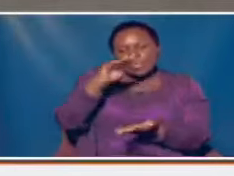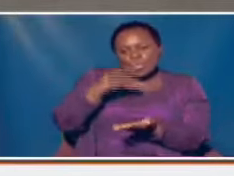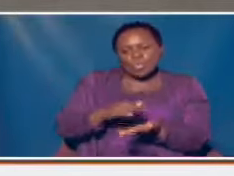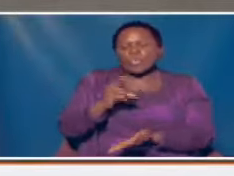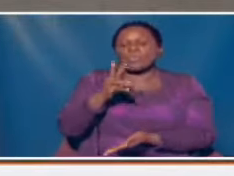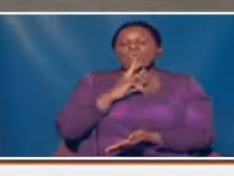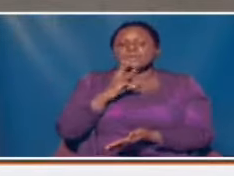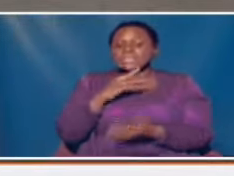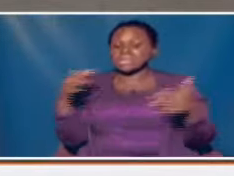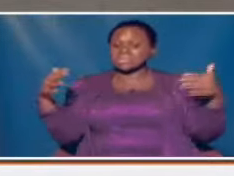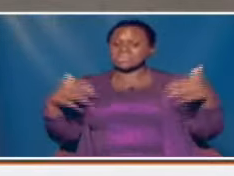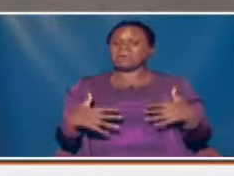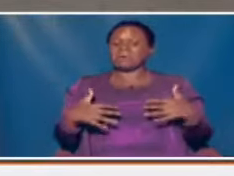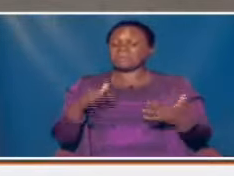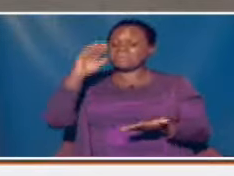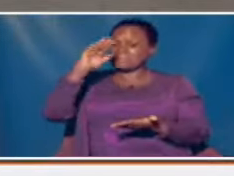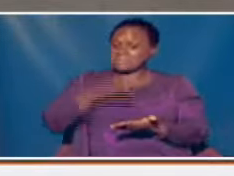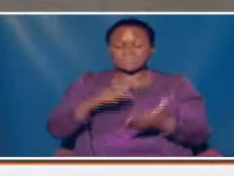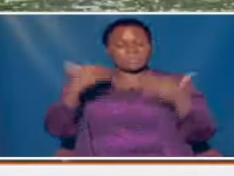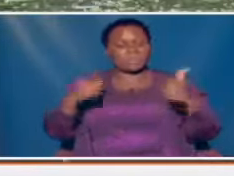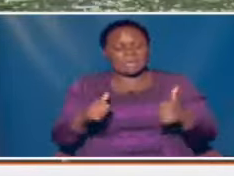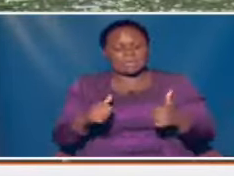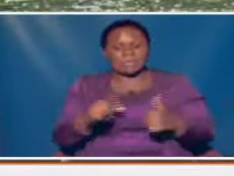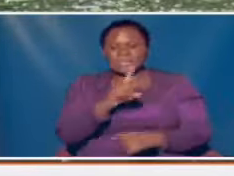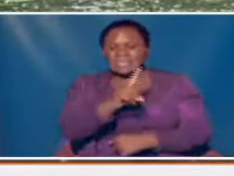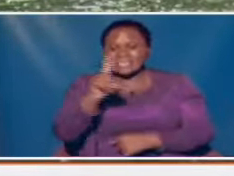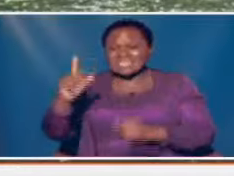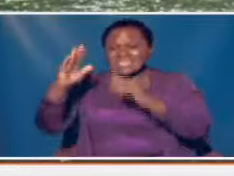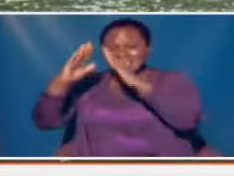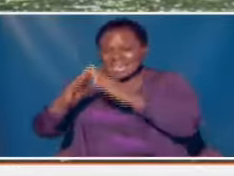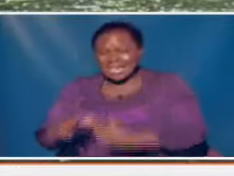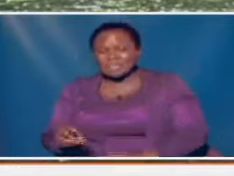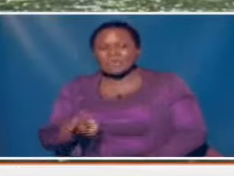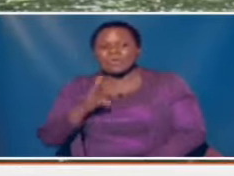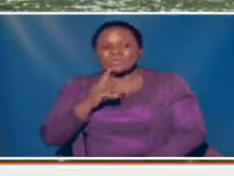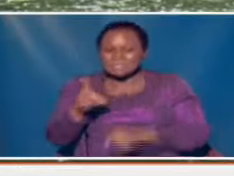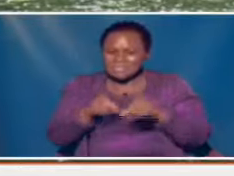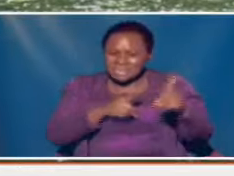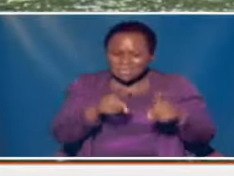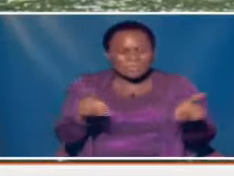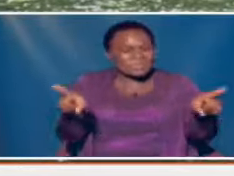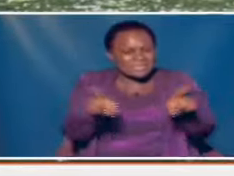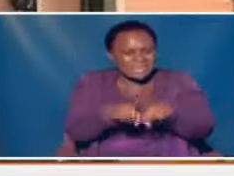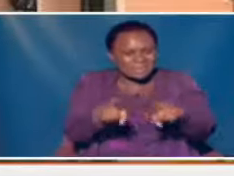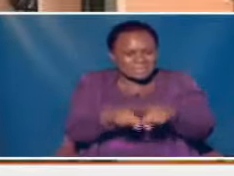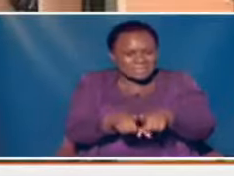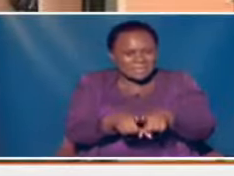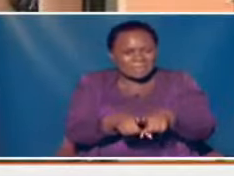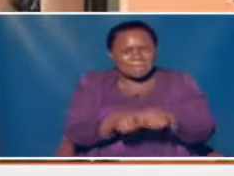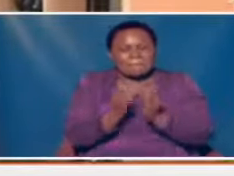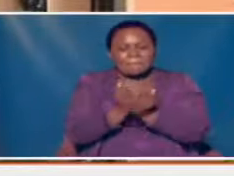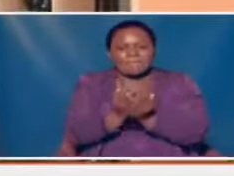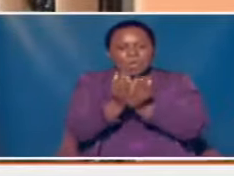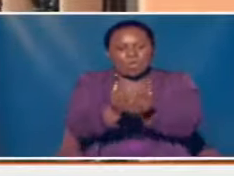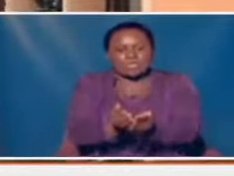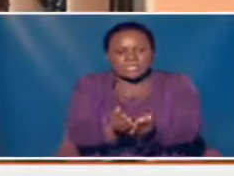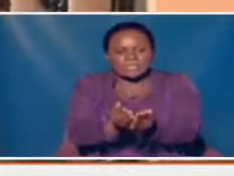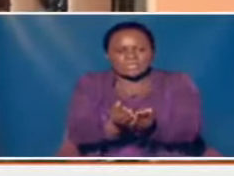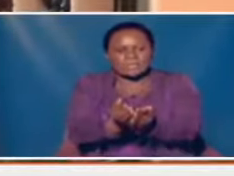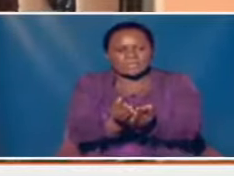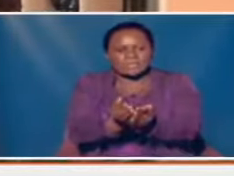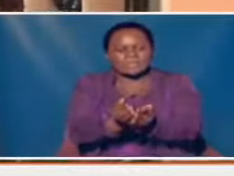levels. Shock on us. From one house to another, the mode of transport is the same. The means is the same